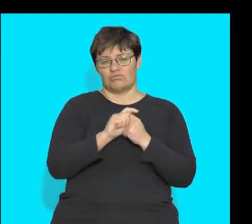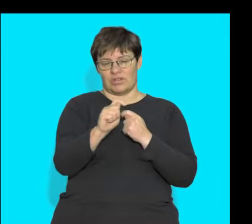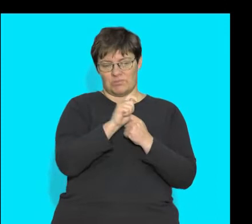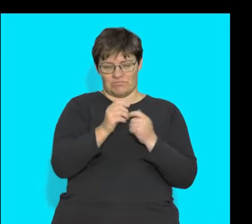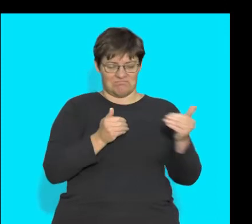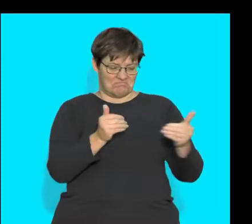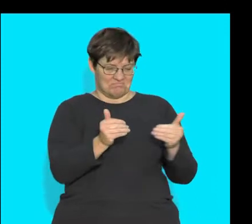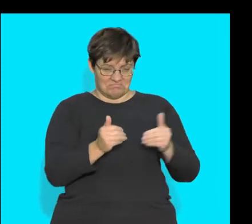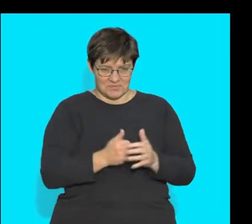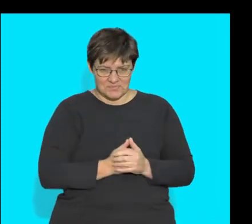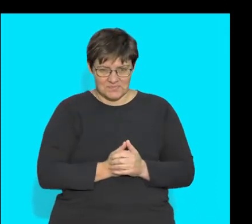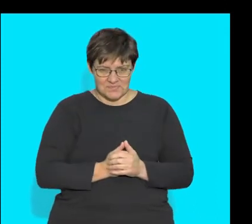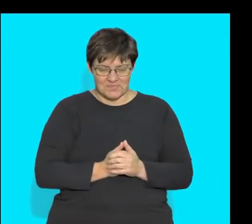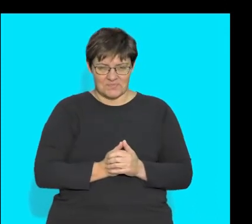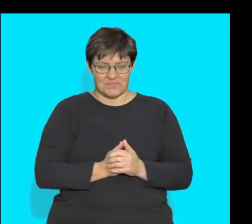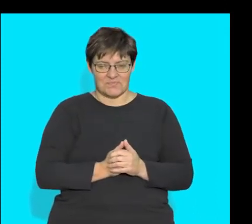transport.